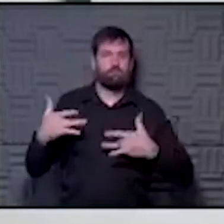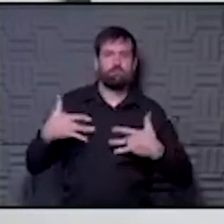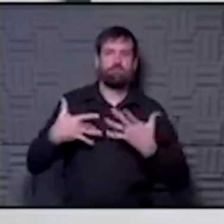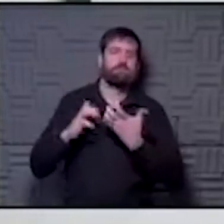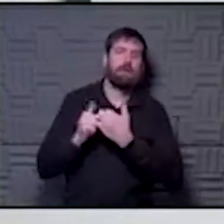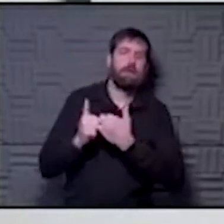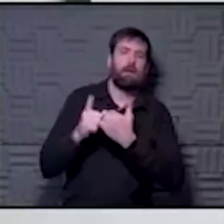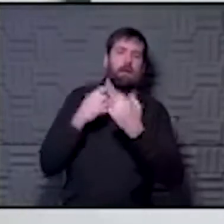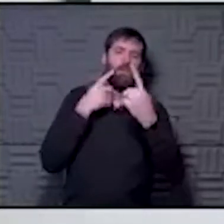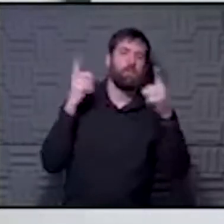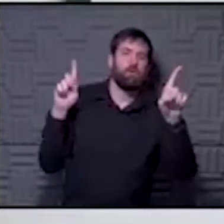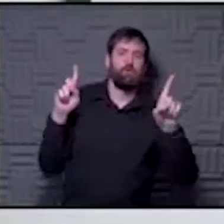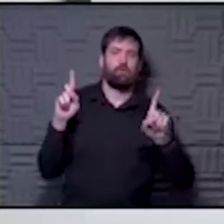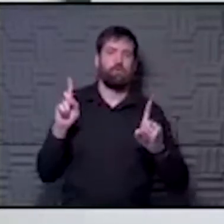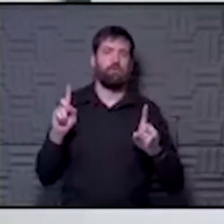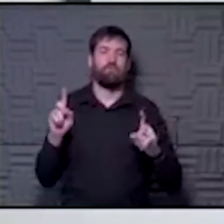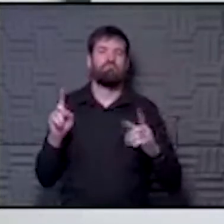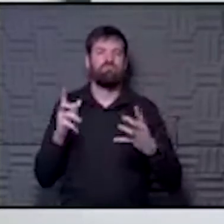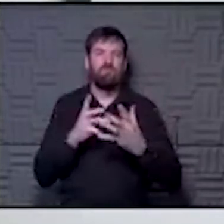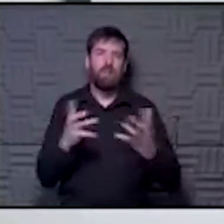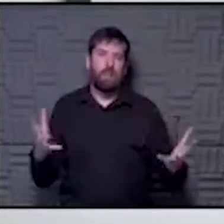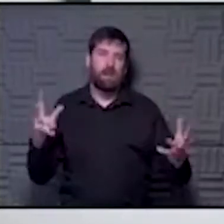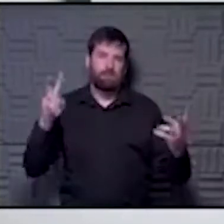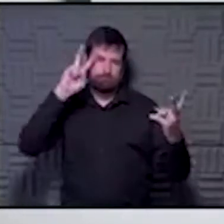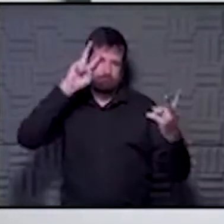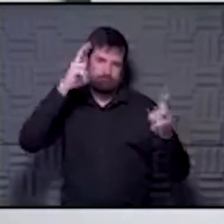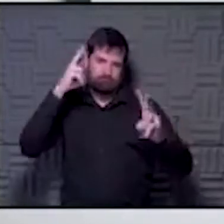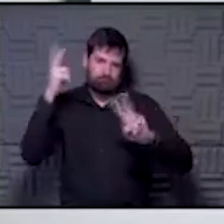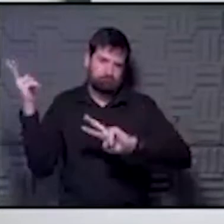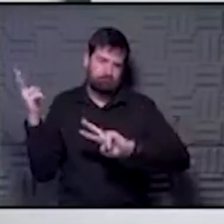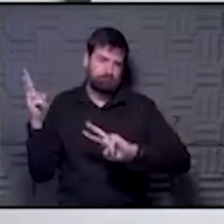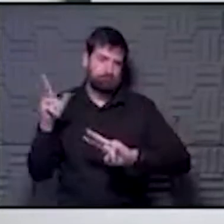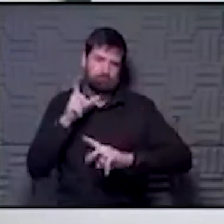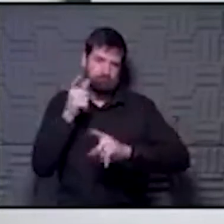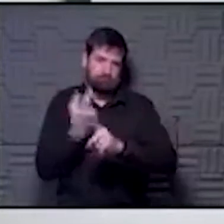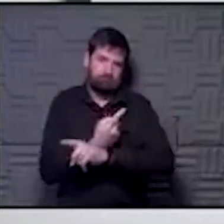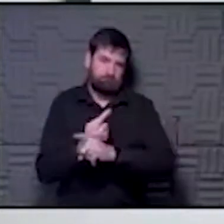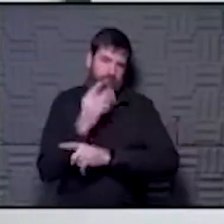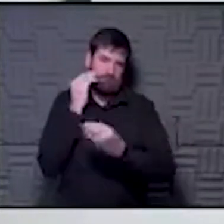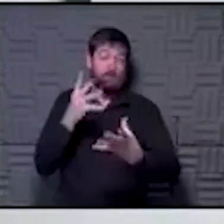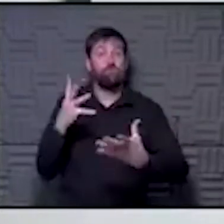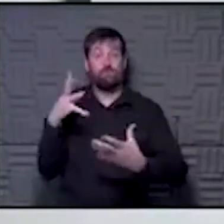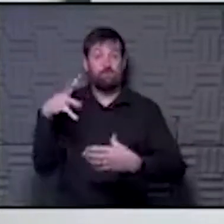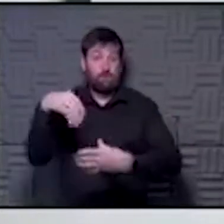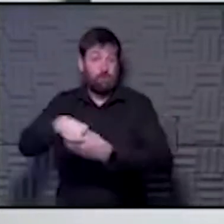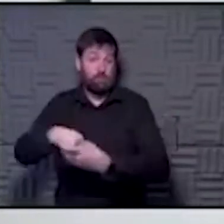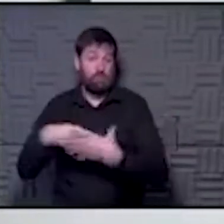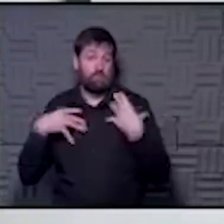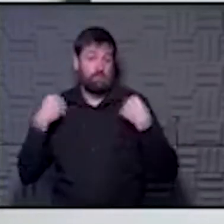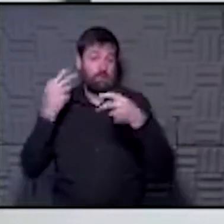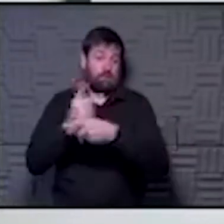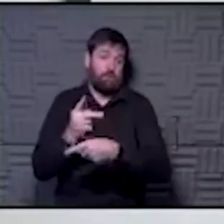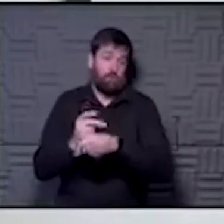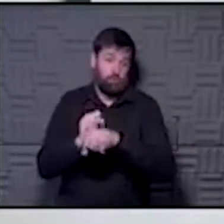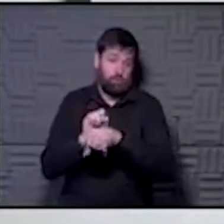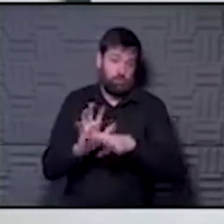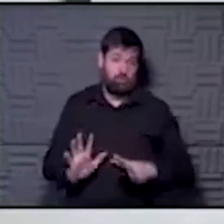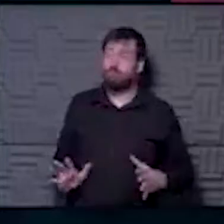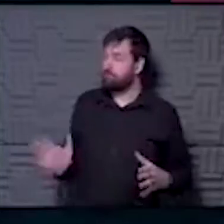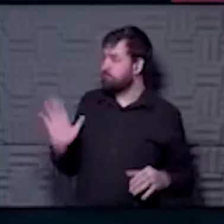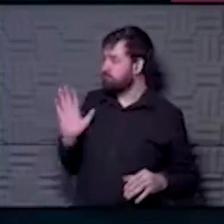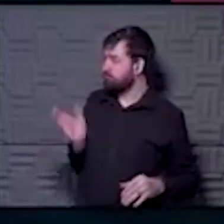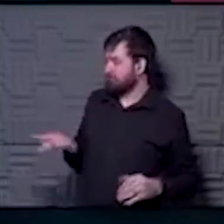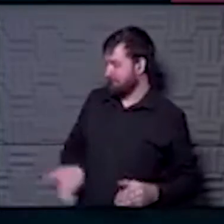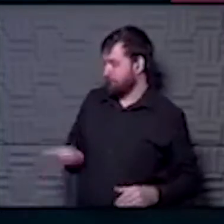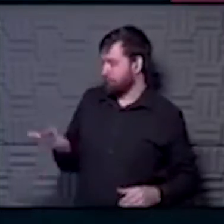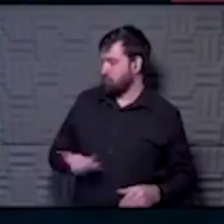work. So there's just a lot of misinformation out there that I think finds its way even to healthcare workers. We're running about 65%